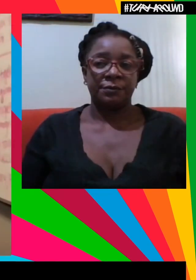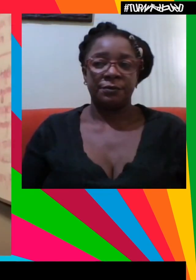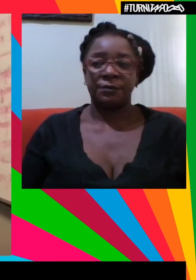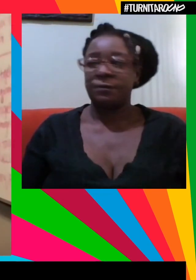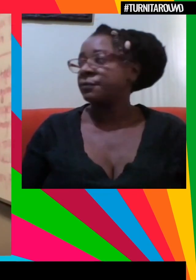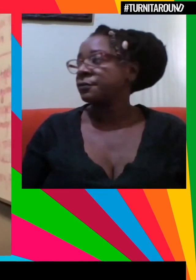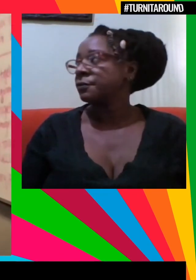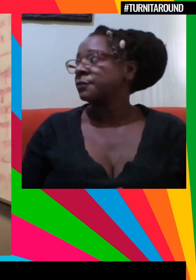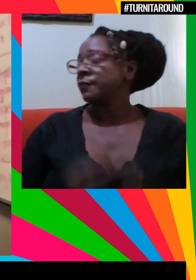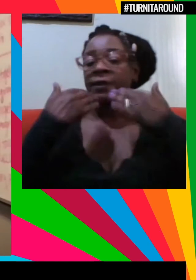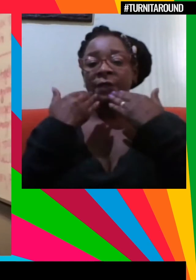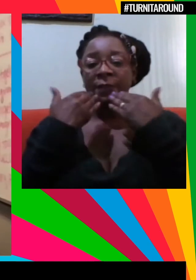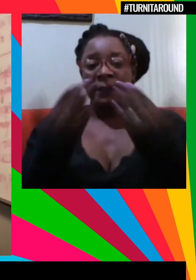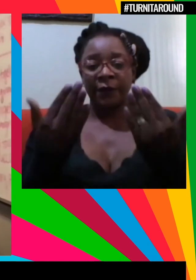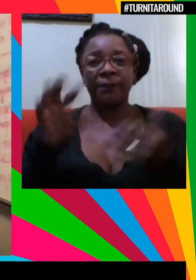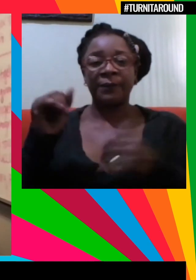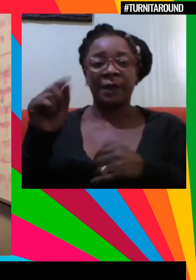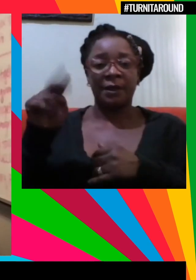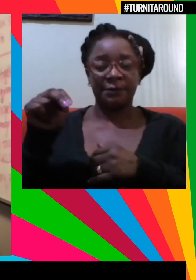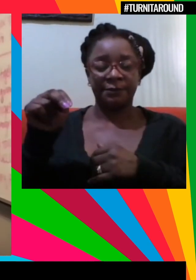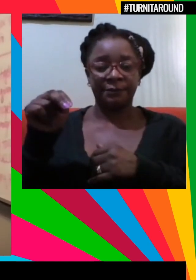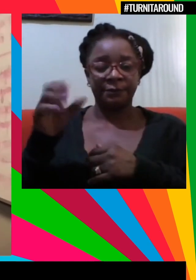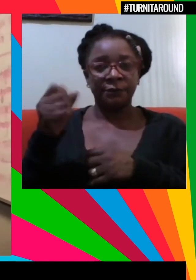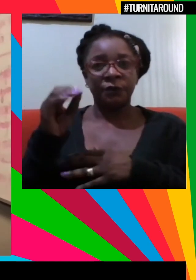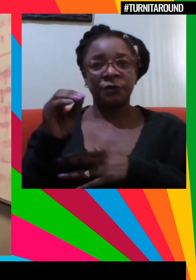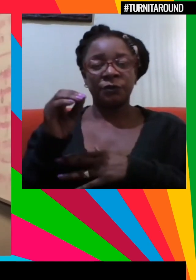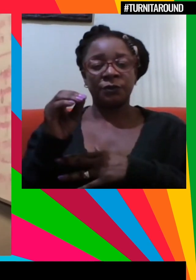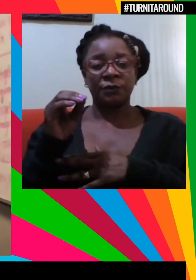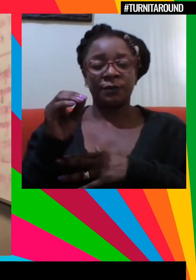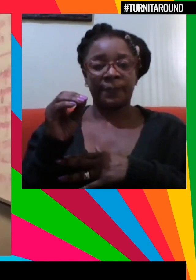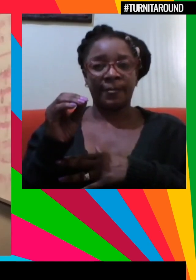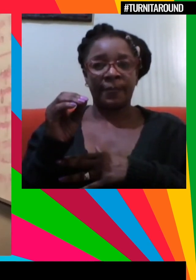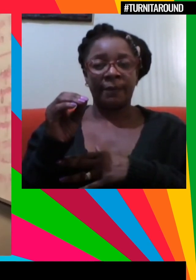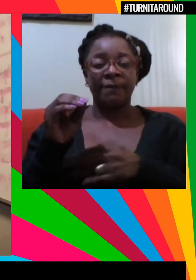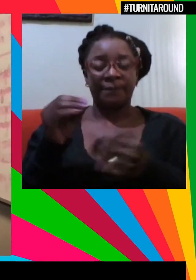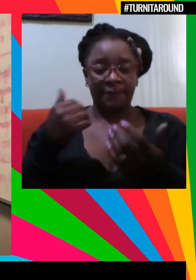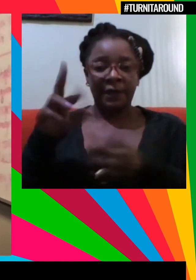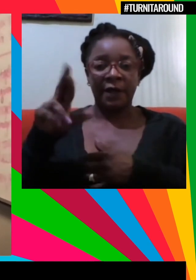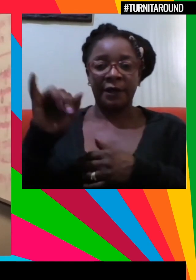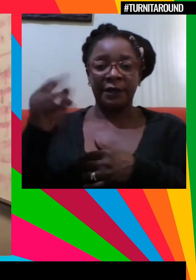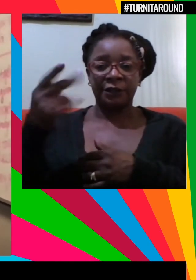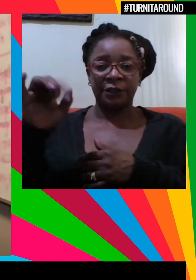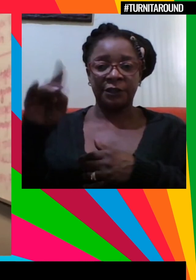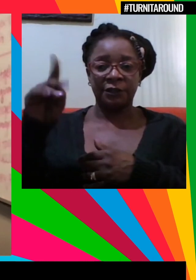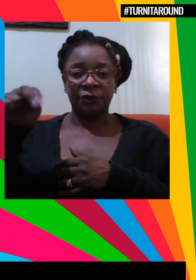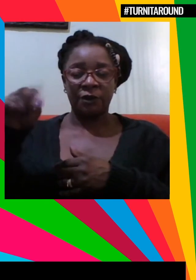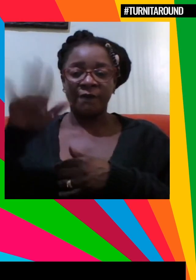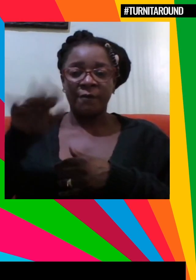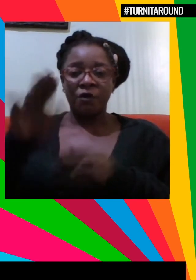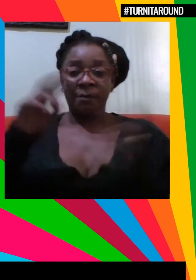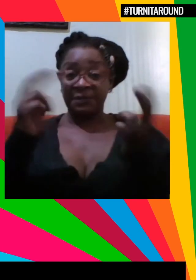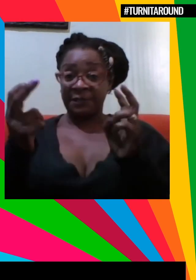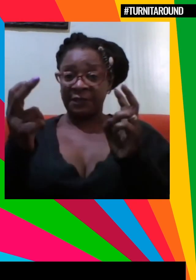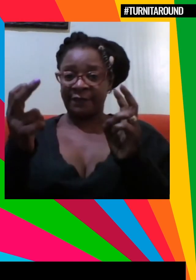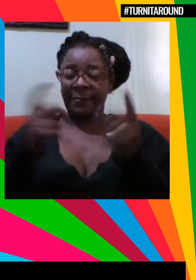Wow. Thank you, Ellen. So we've heard it from the brands, but Richardson, from your perspective, what